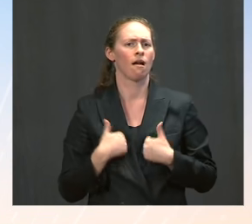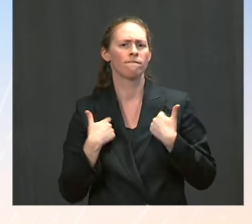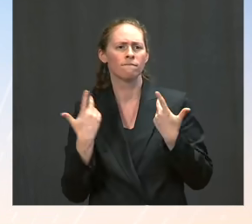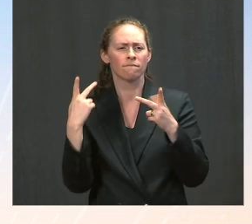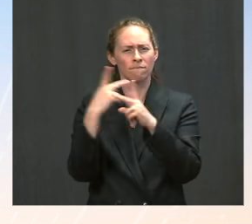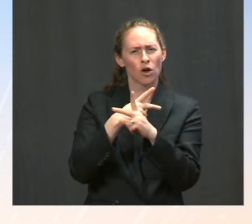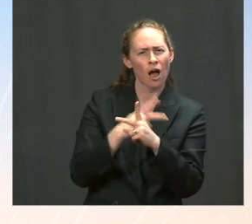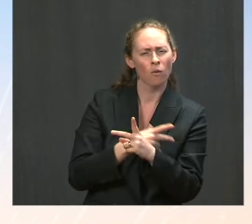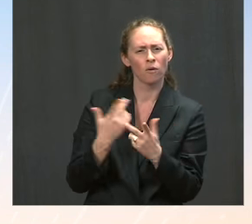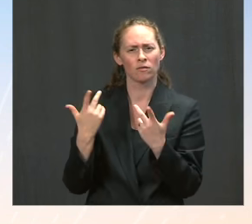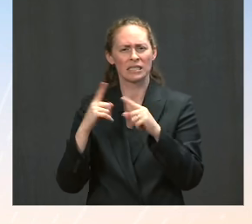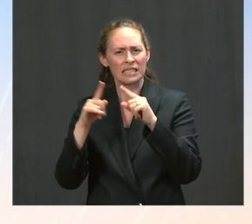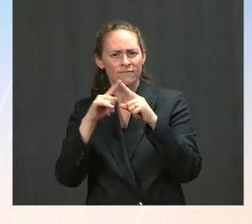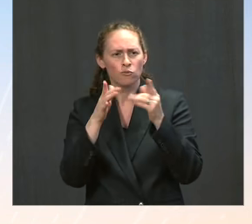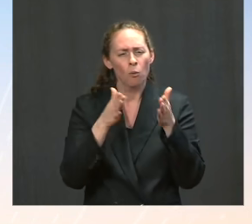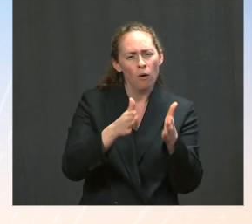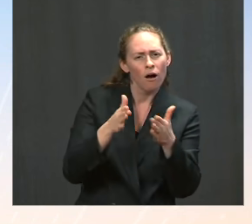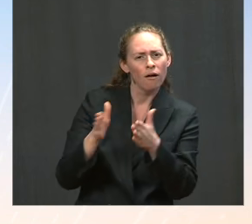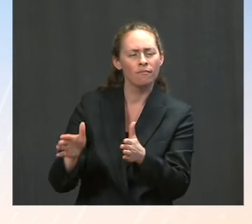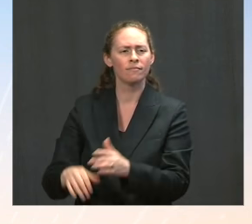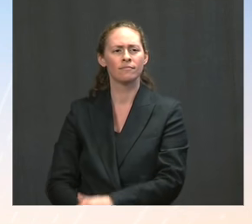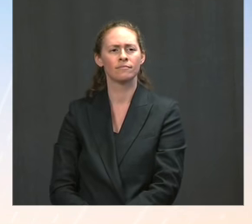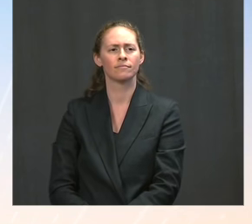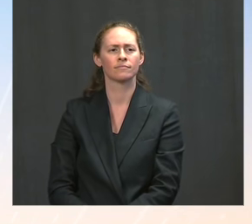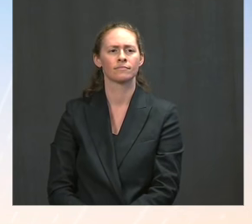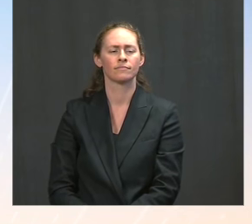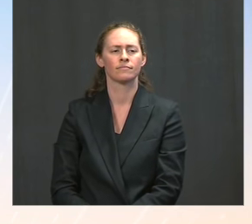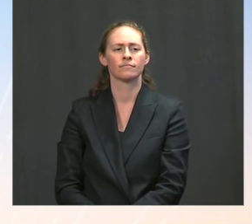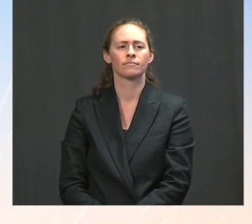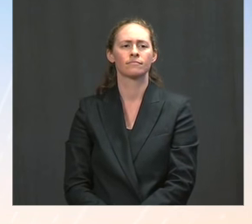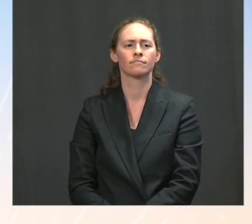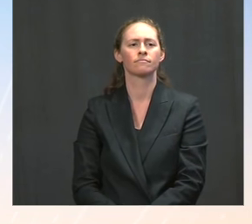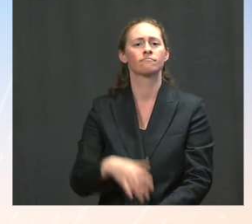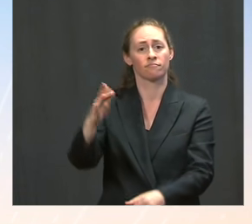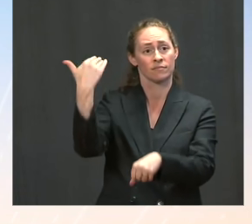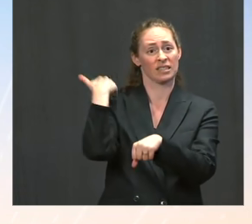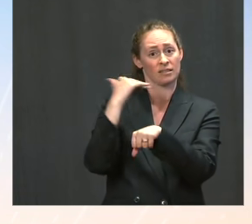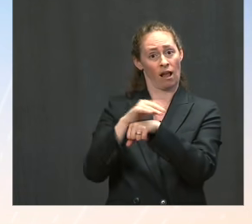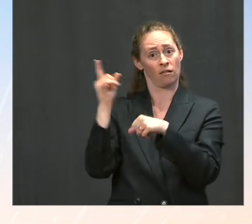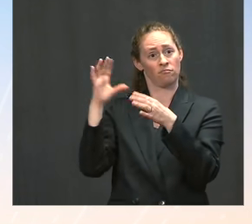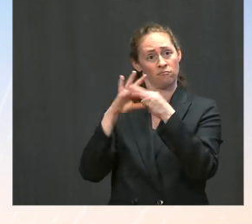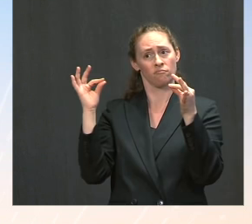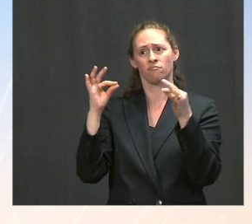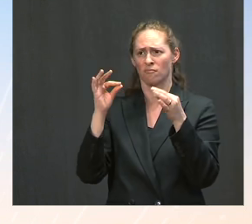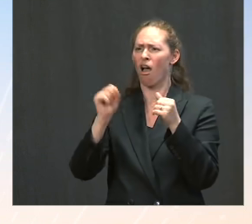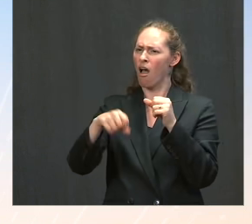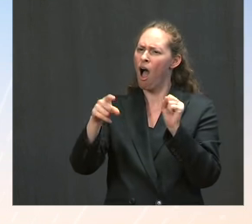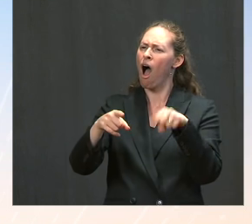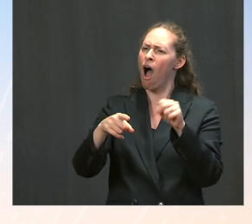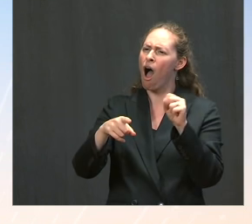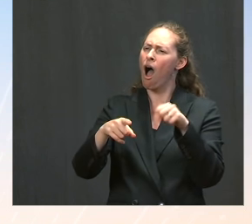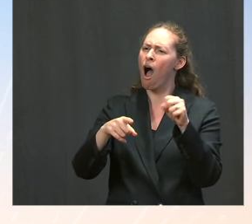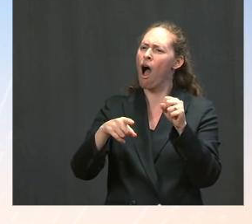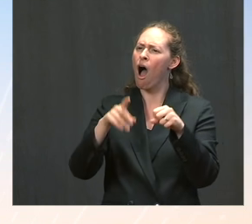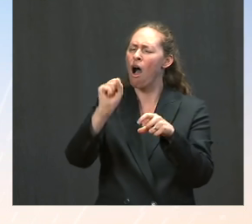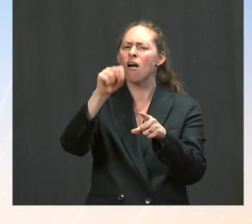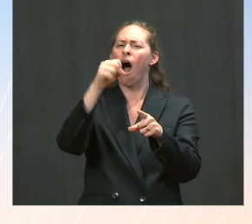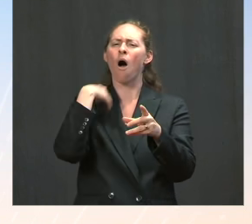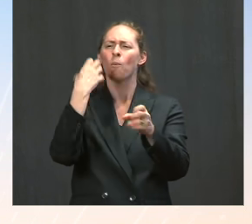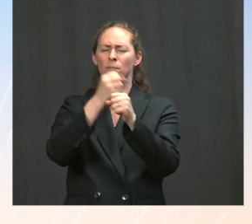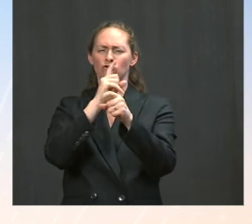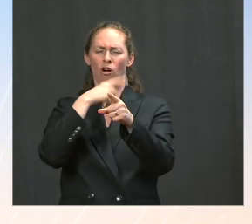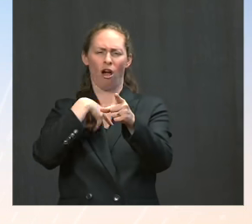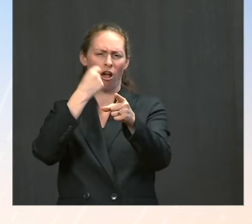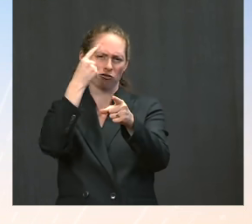about movingly several times, including last night. Yeah. What he wants to do. No. I just wanted to make sure I understood your question. So. Look, I think that